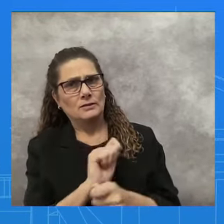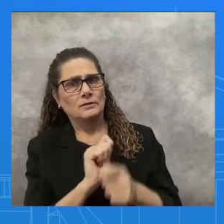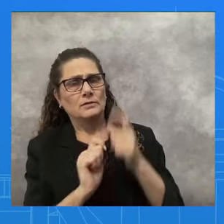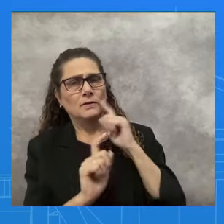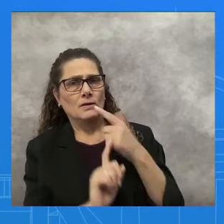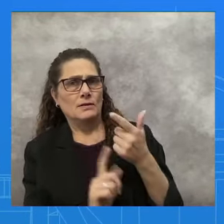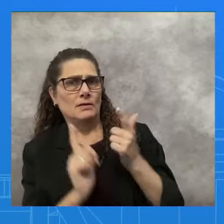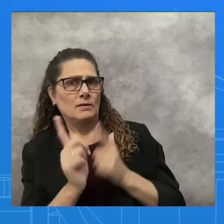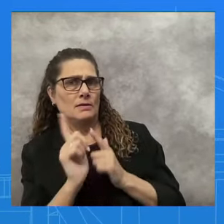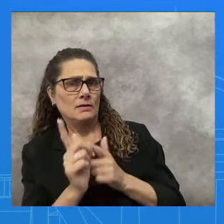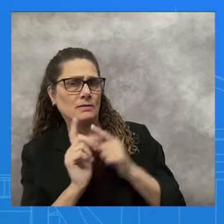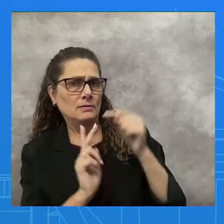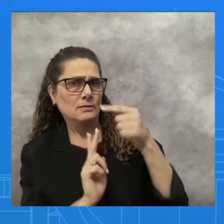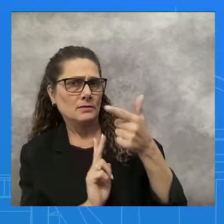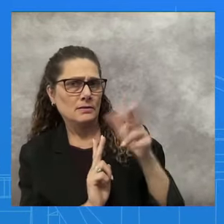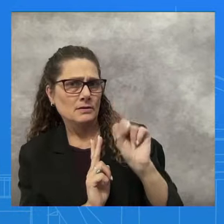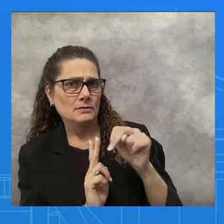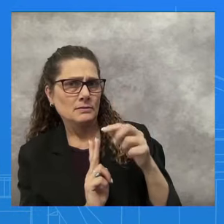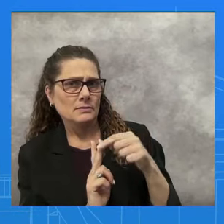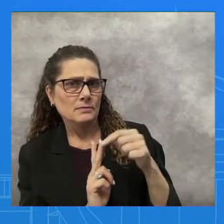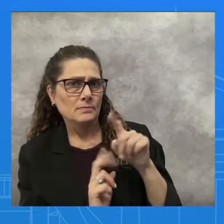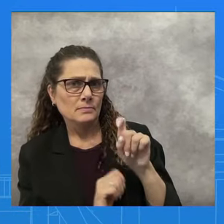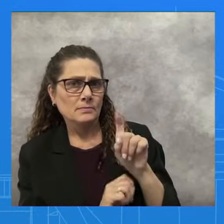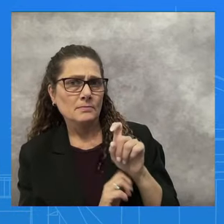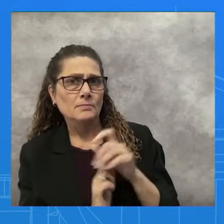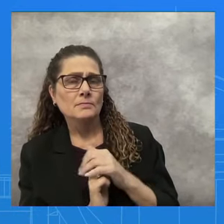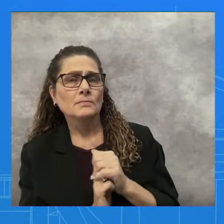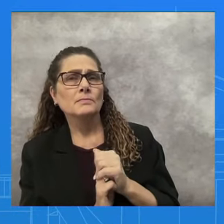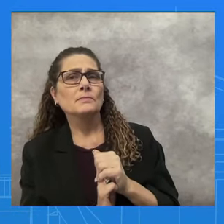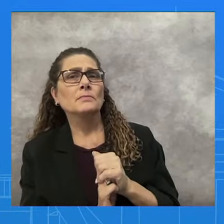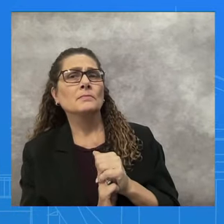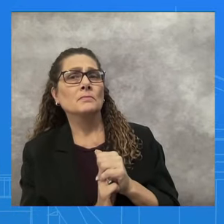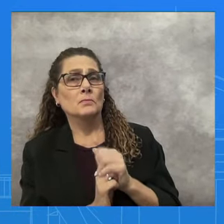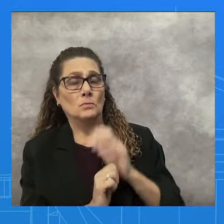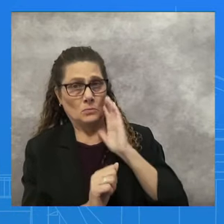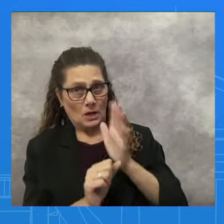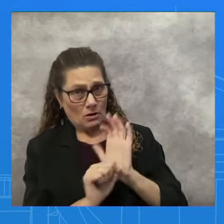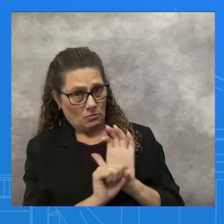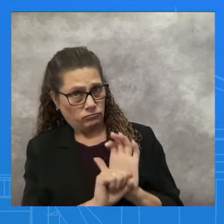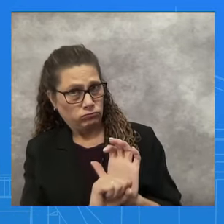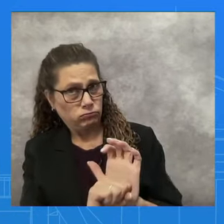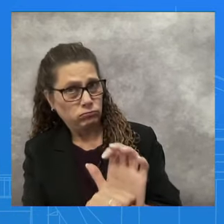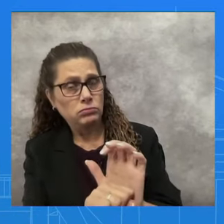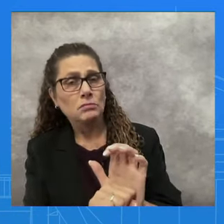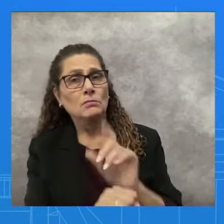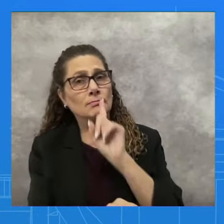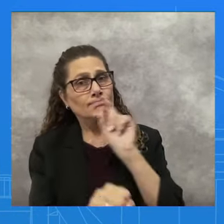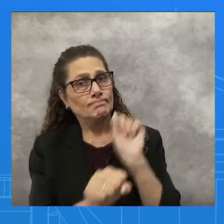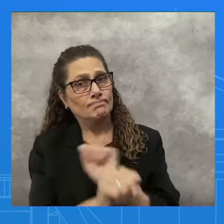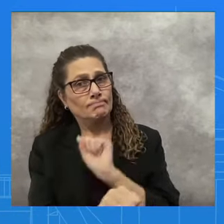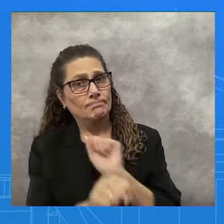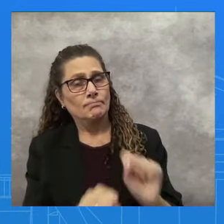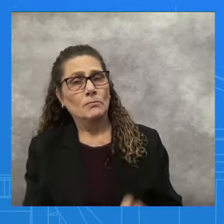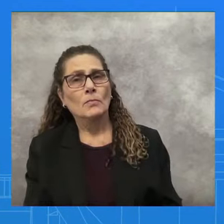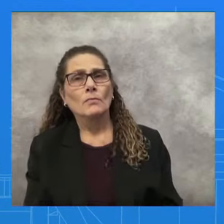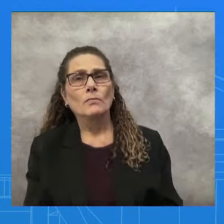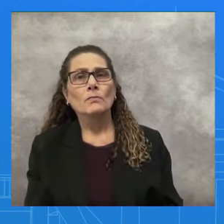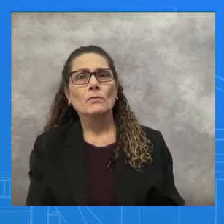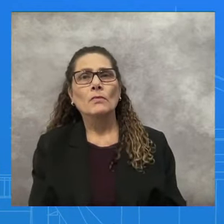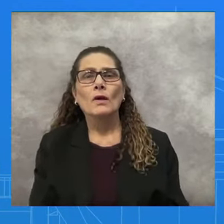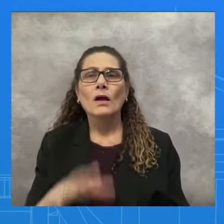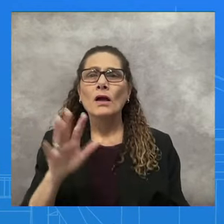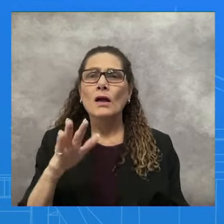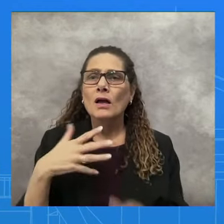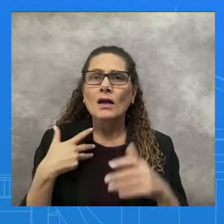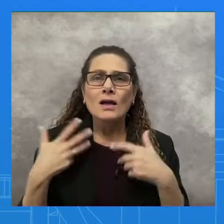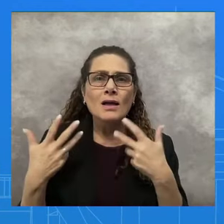think we've been pretty consistent on leaning in on what we're seeing in communities, gun violence that we're seeing in communities. We've been